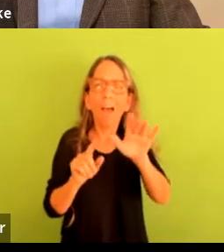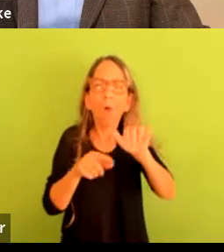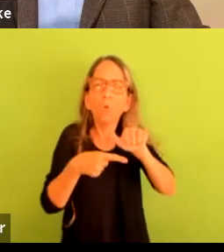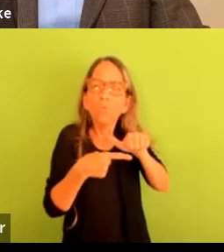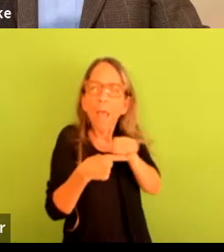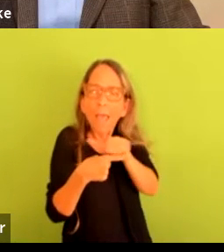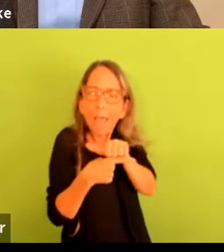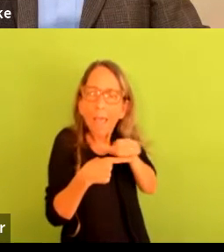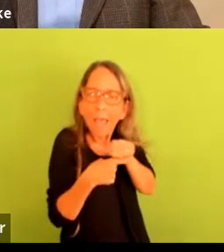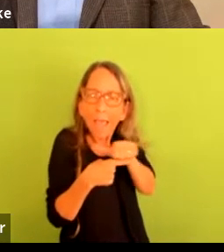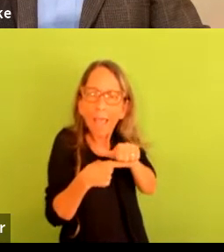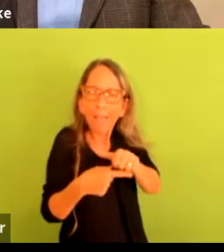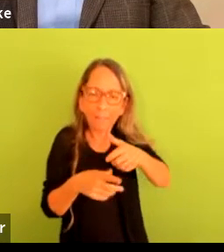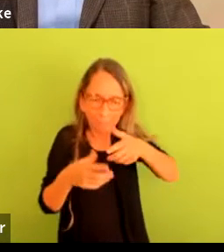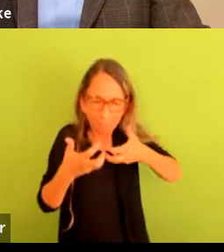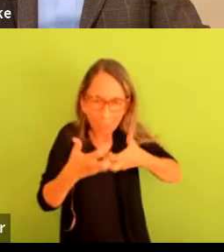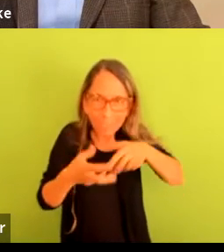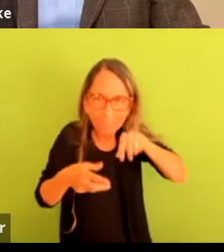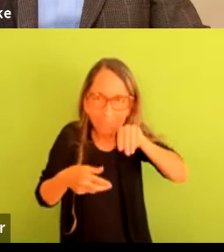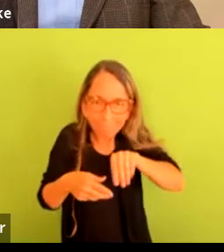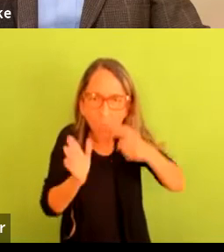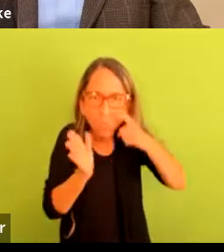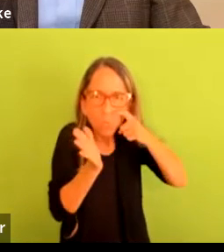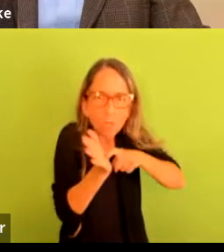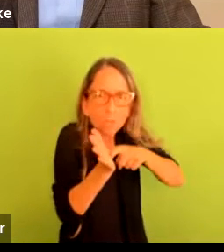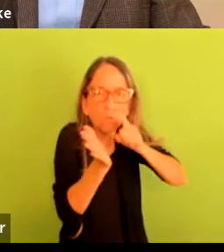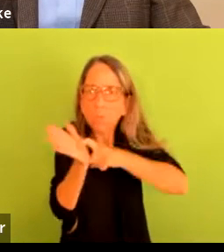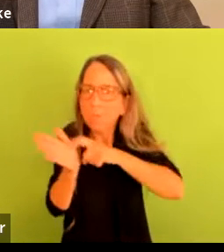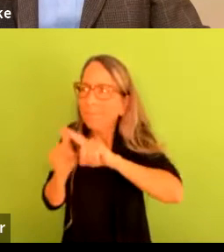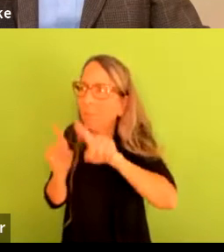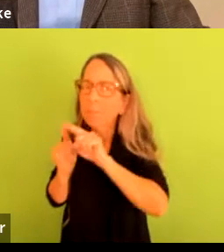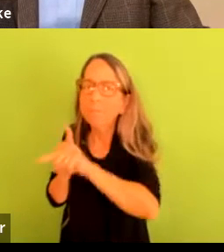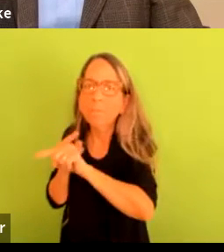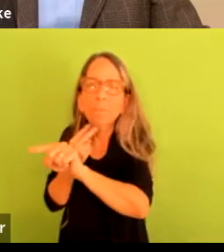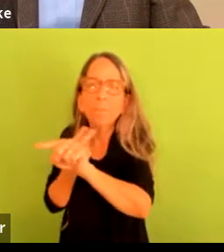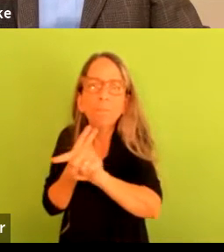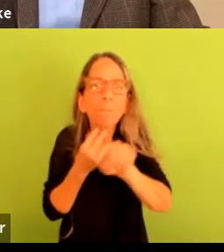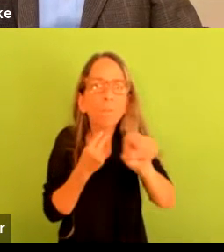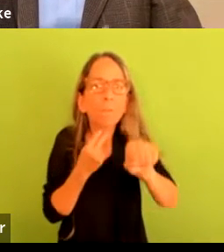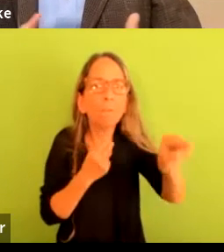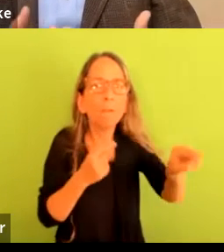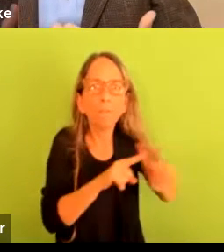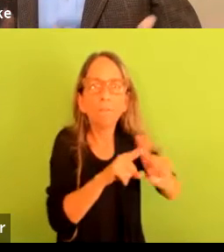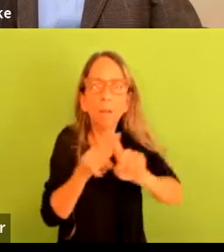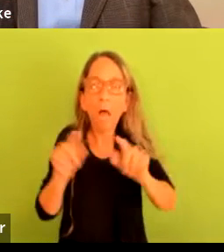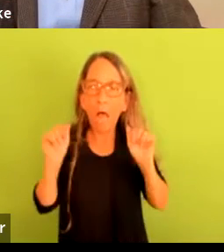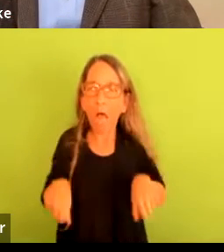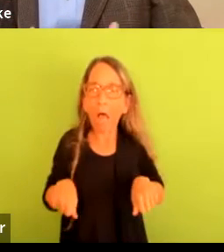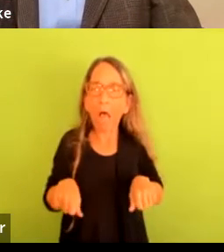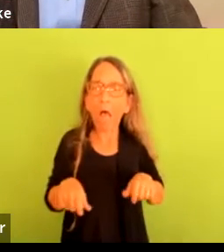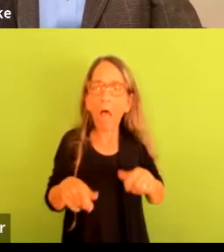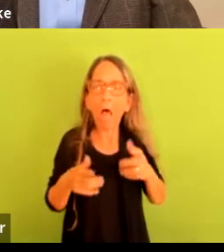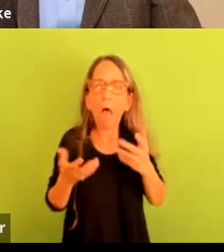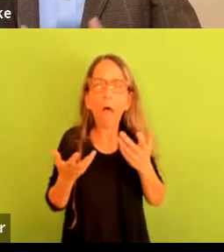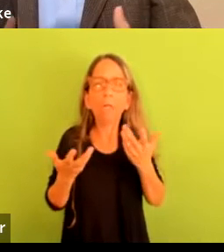on voices that are different. And what you end up with then is the potential for a systemized process of